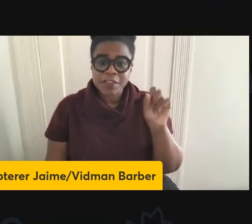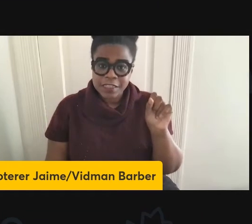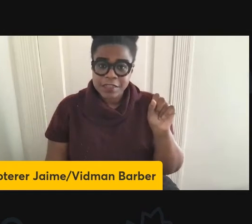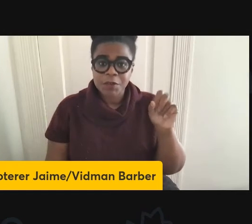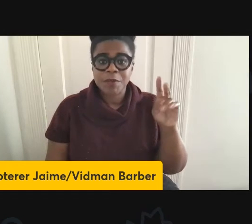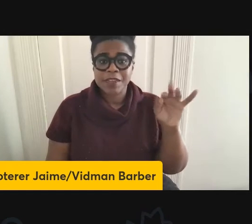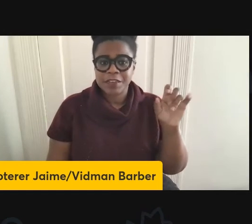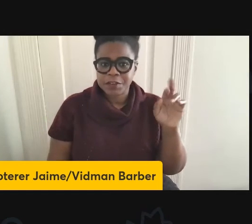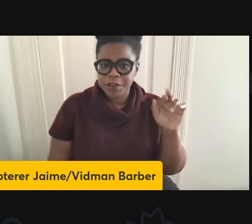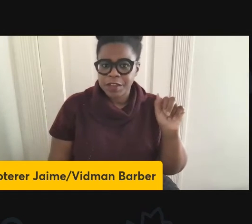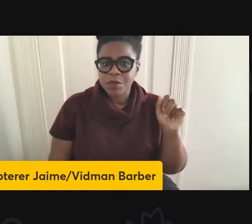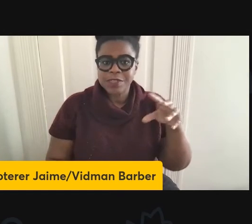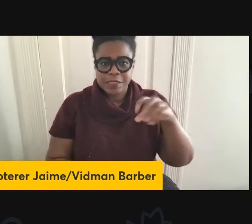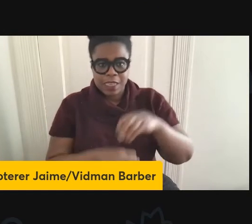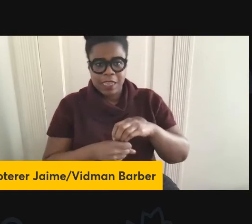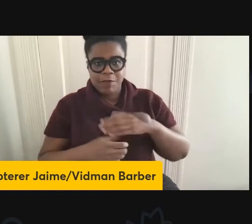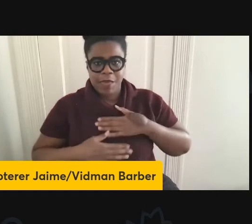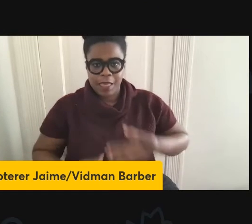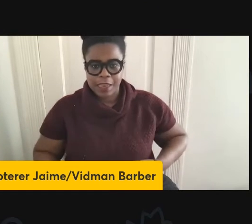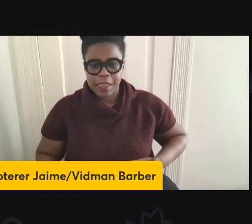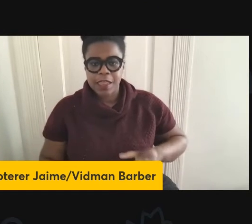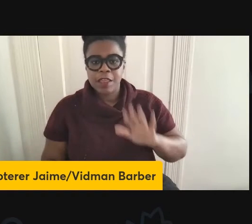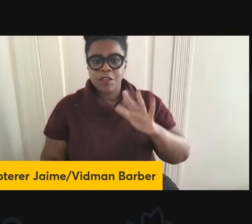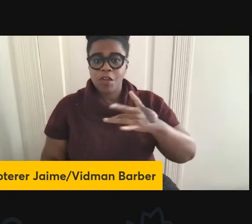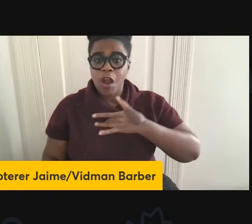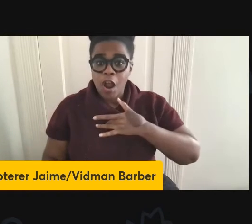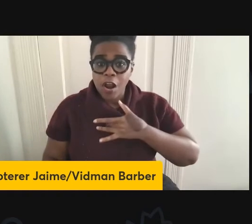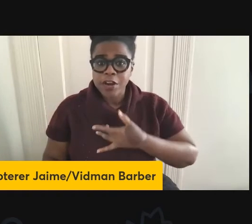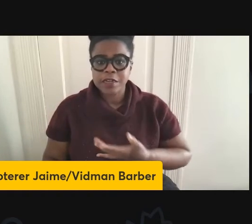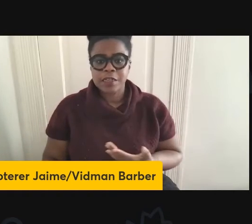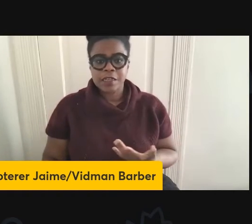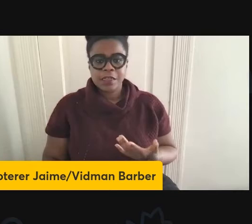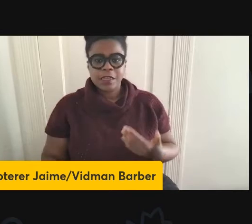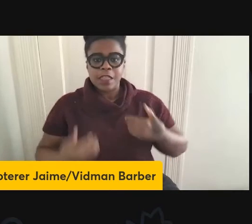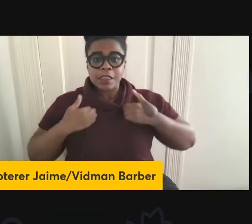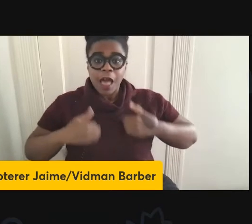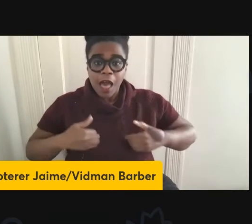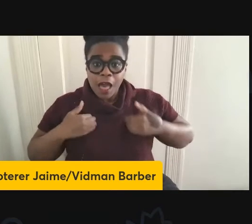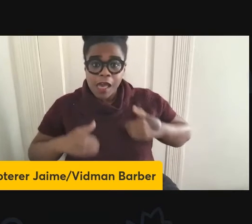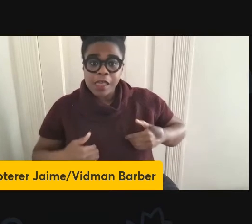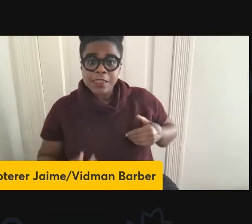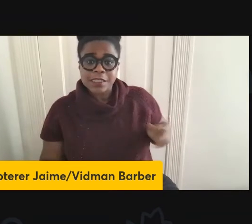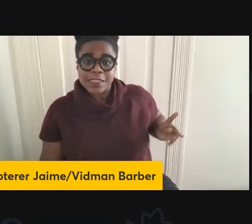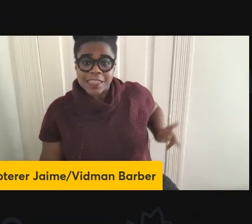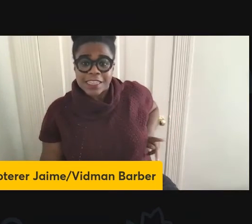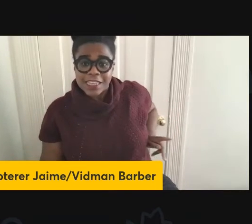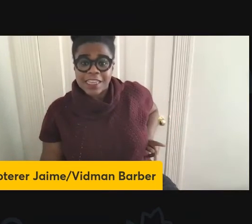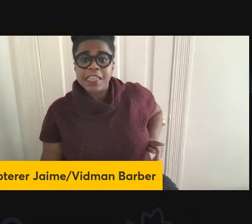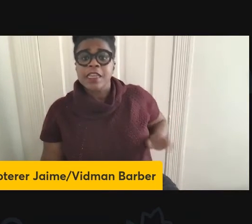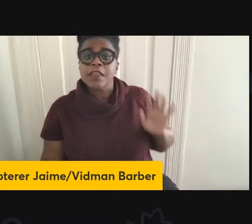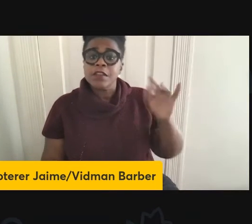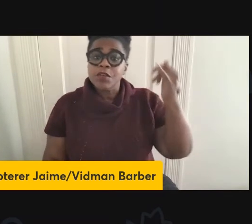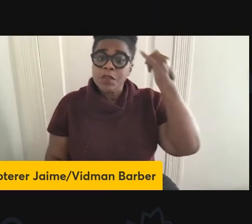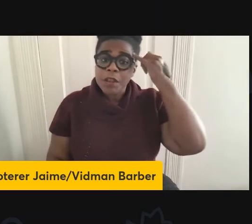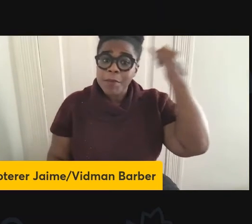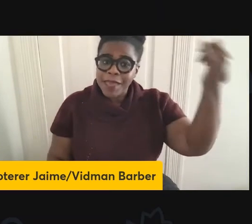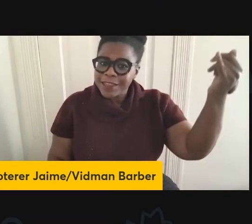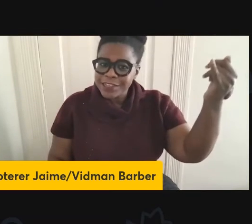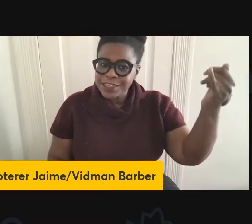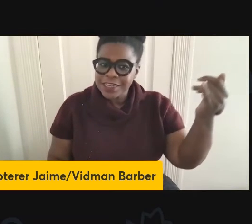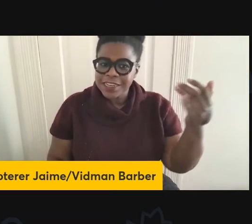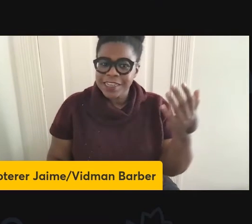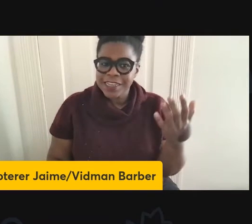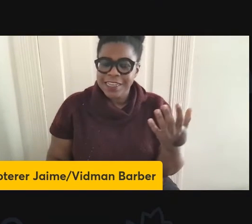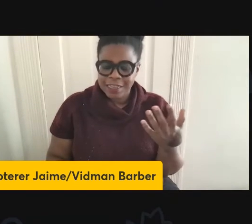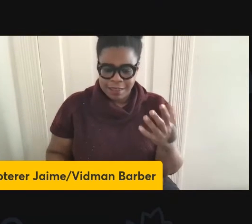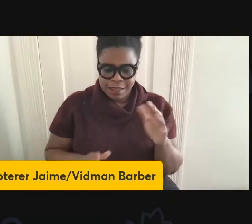in the body, like your heart or your kidney or your lungs, right? And so you can imagine that not being able to